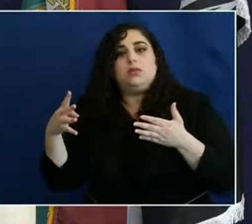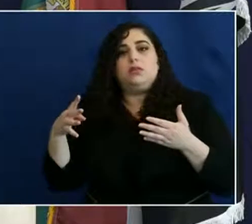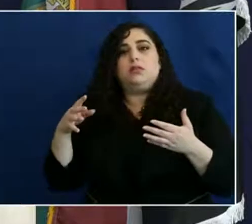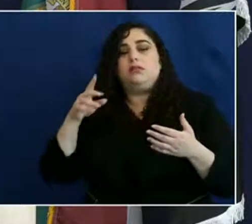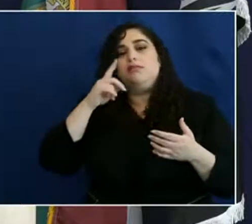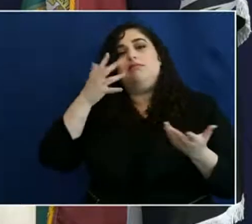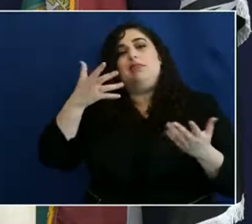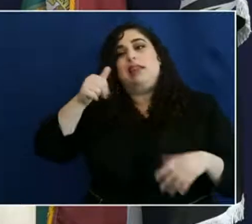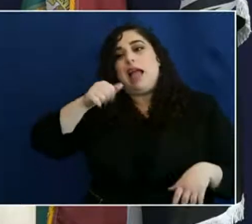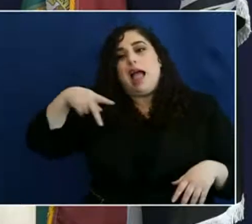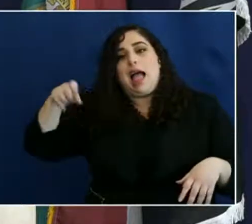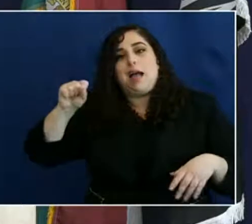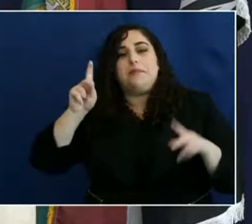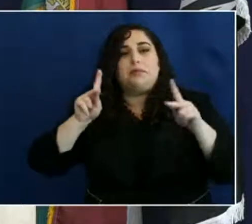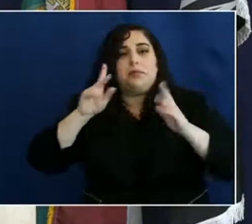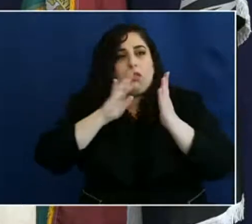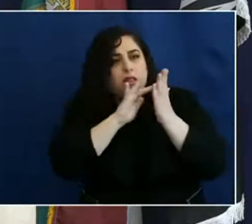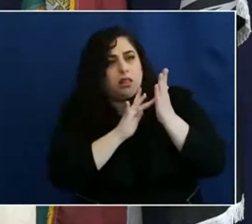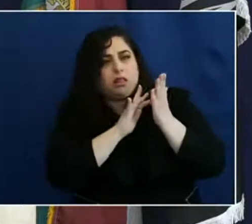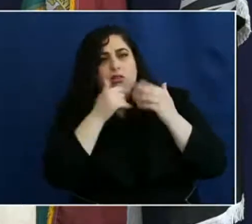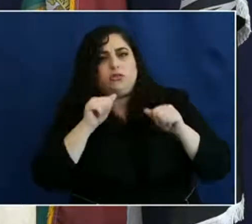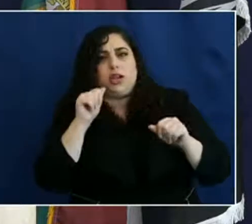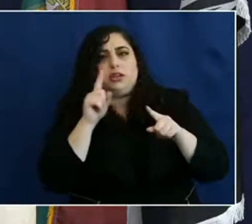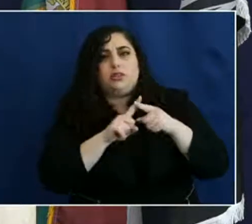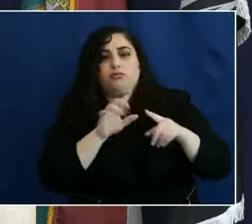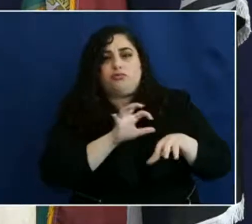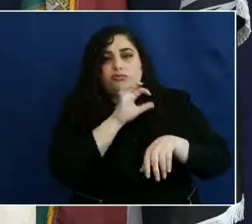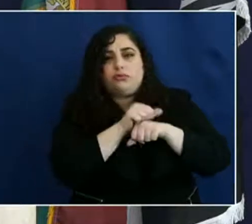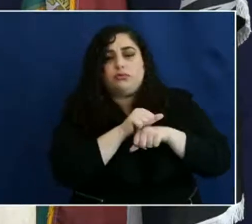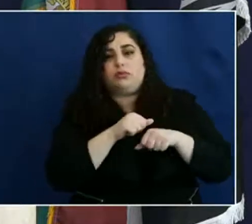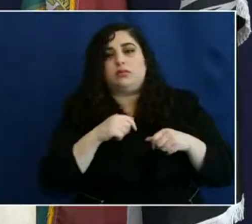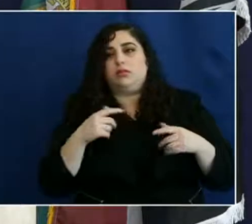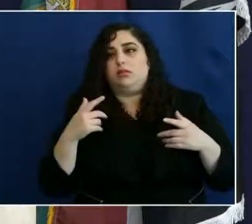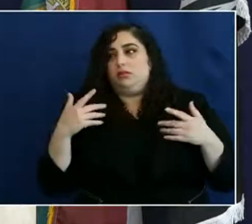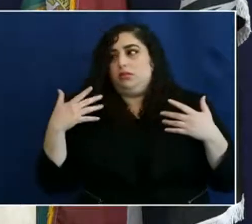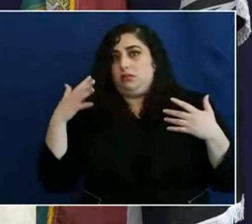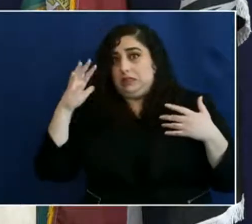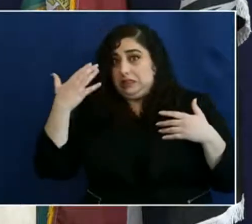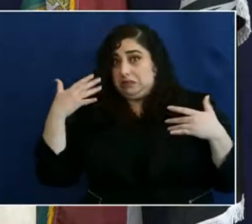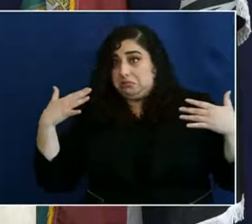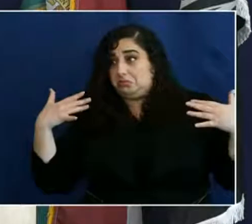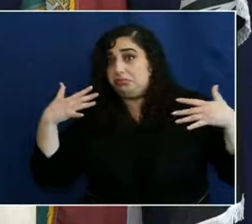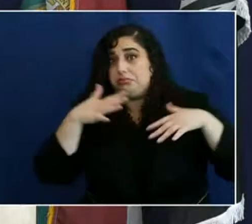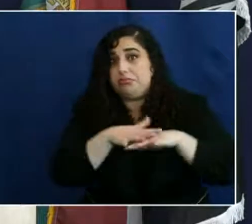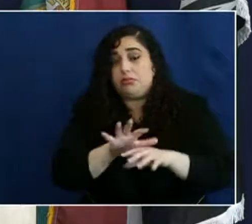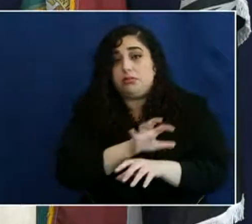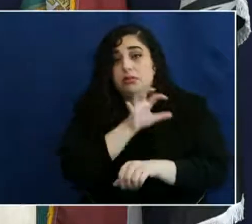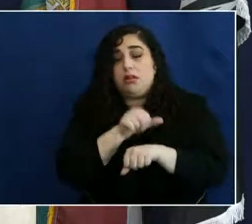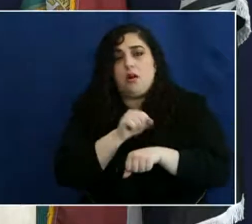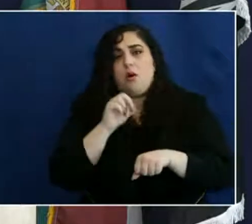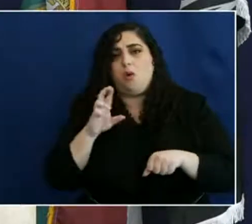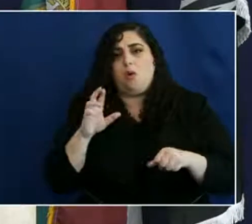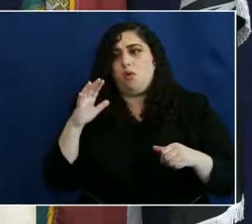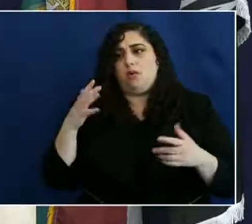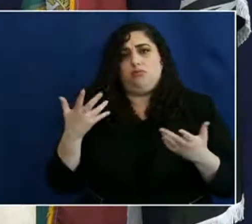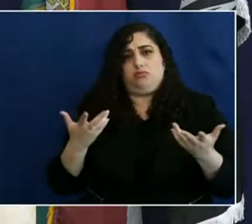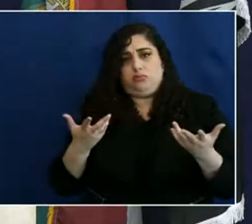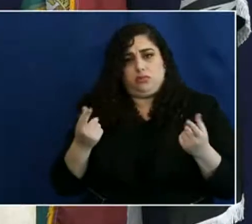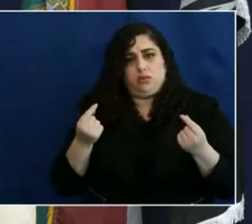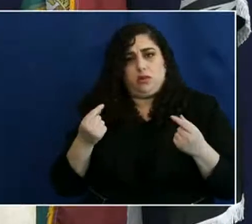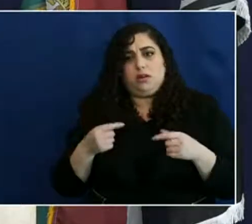it look like out there in terms of people flooding in? How can you measure that? Well, it's difficult to measure. I think